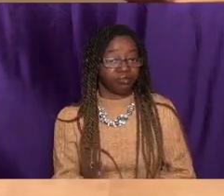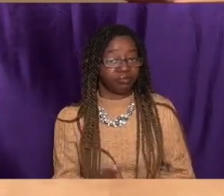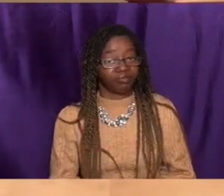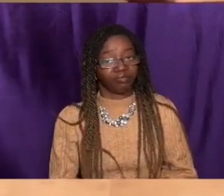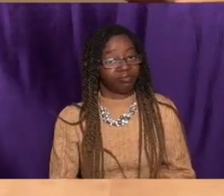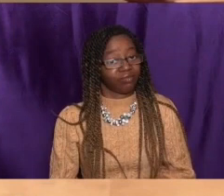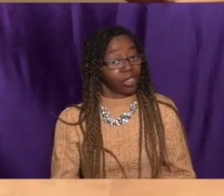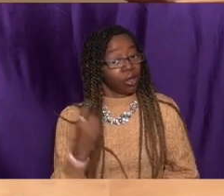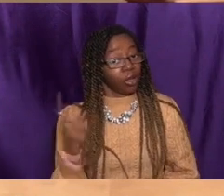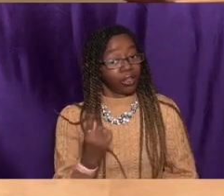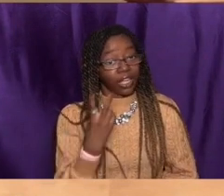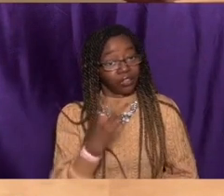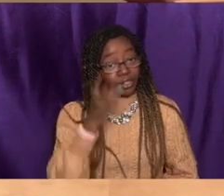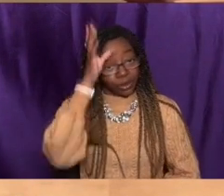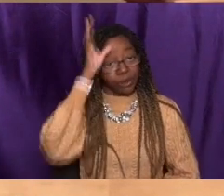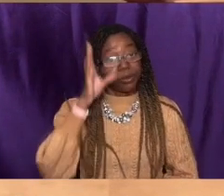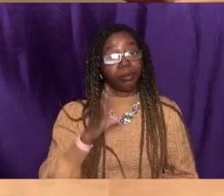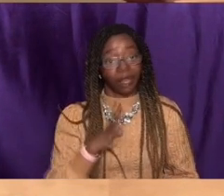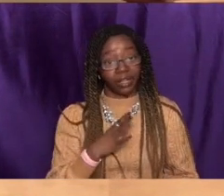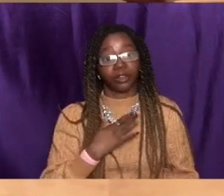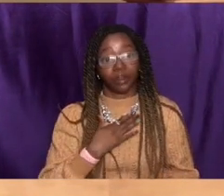Only have 2 men I put in that category.